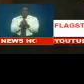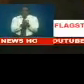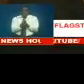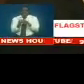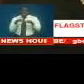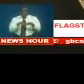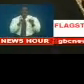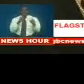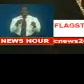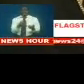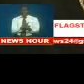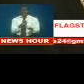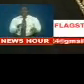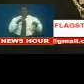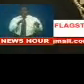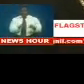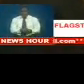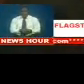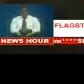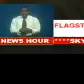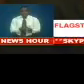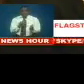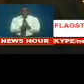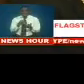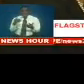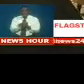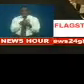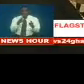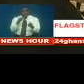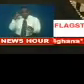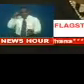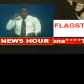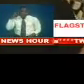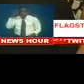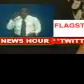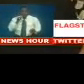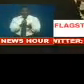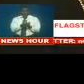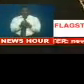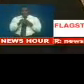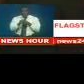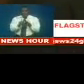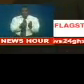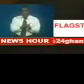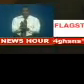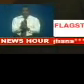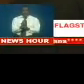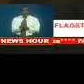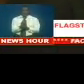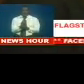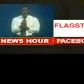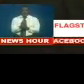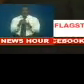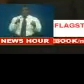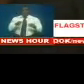in pursuing an education in Australia. And I think this is a new dynamic for the future, which is driven by closer links at the personal